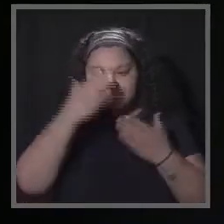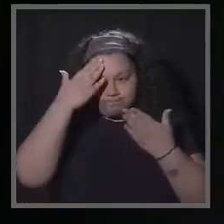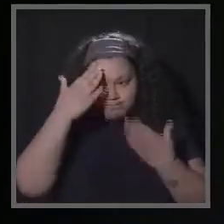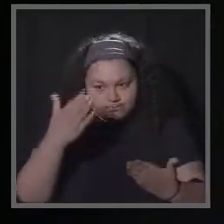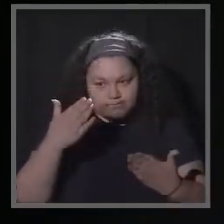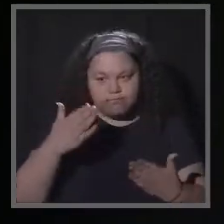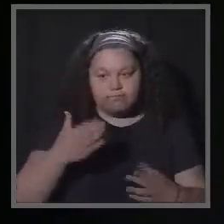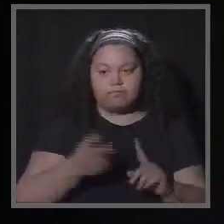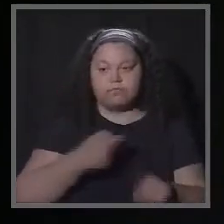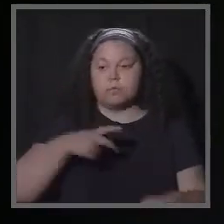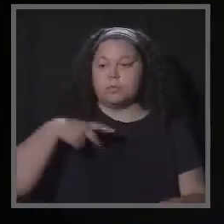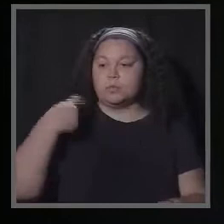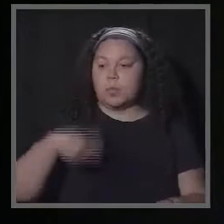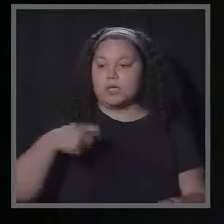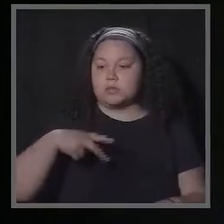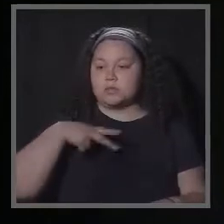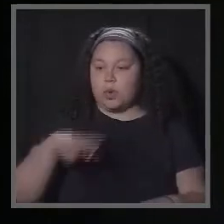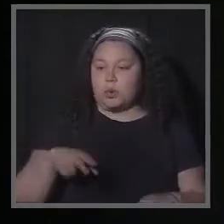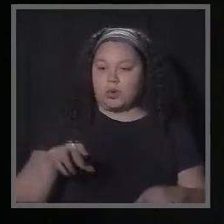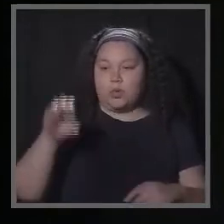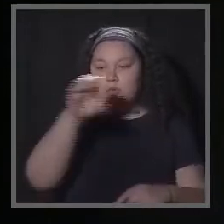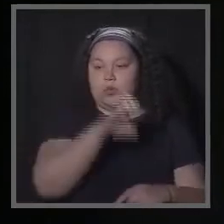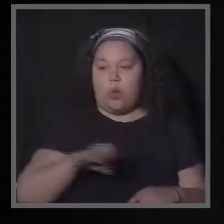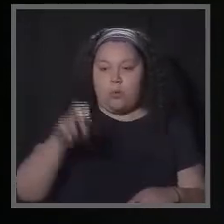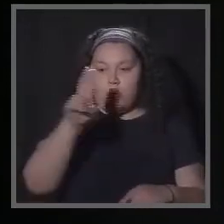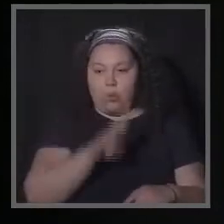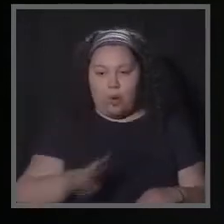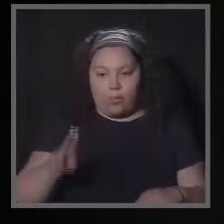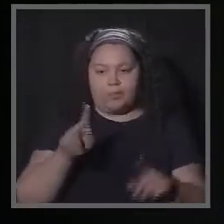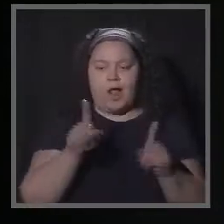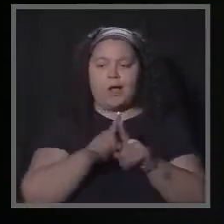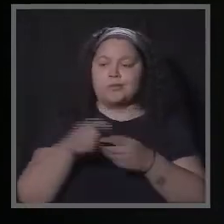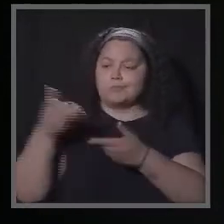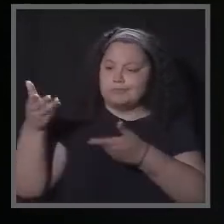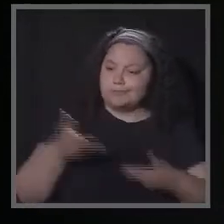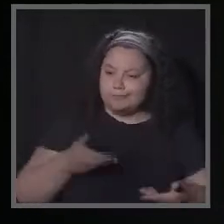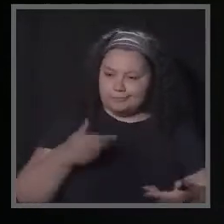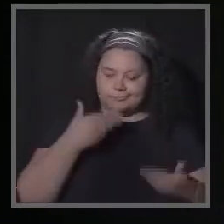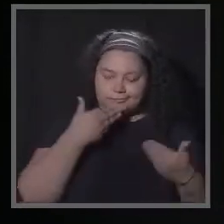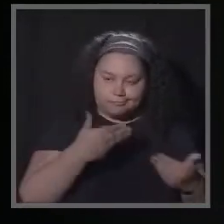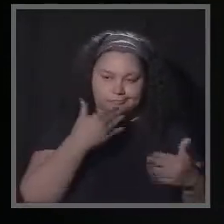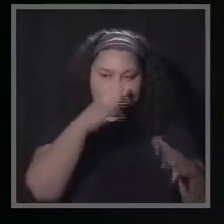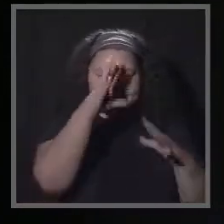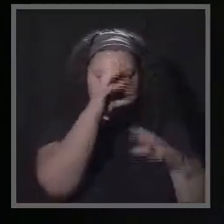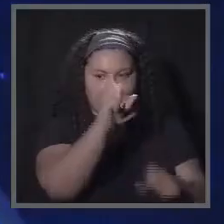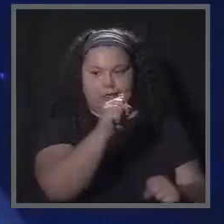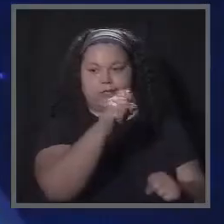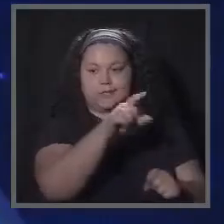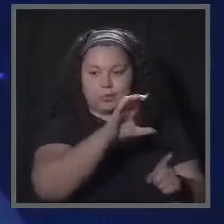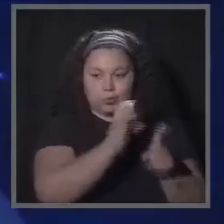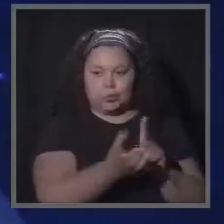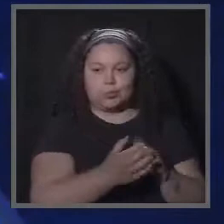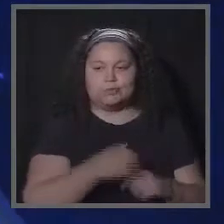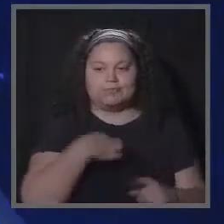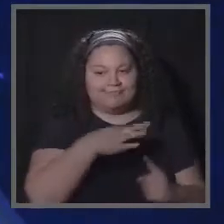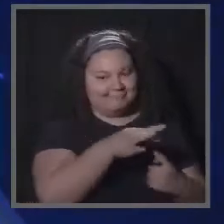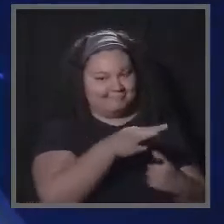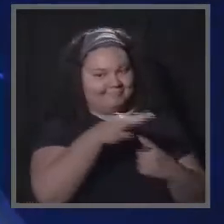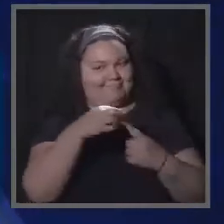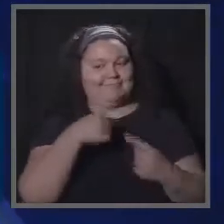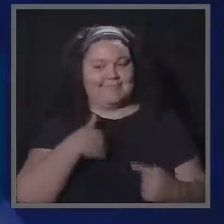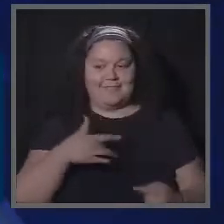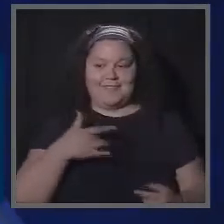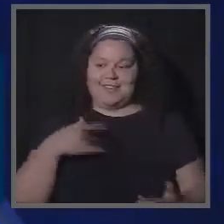presidency of the Council of the EU for the invitation, as well as the Ministry of Culture, for also enabling me to travel and